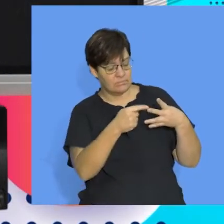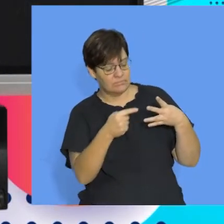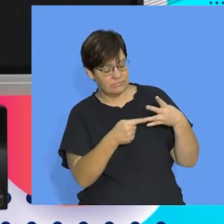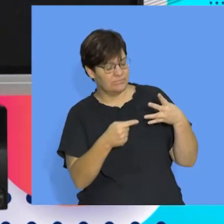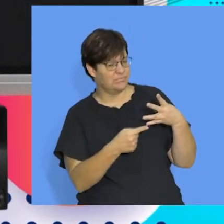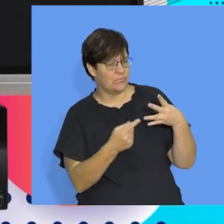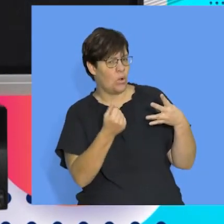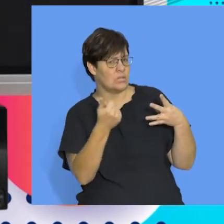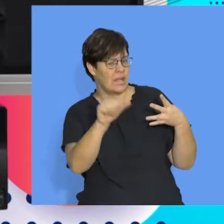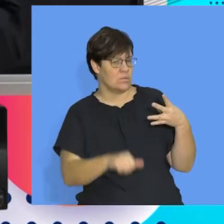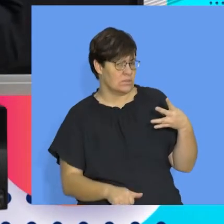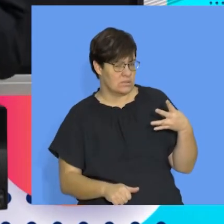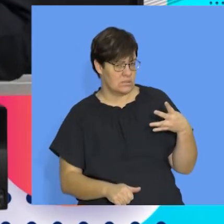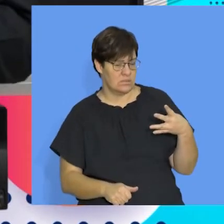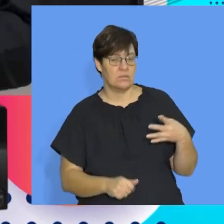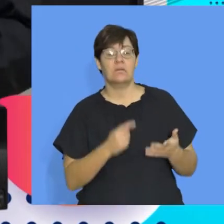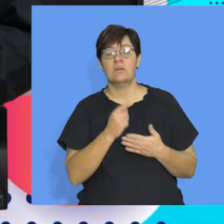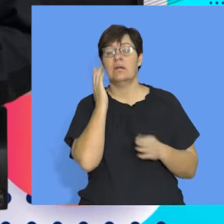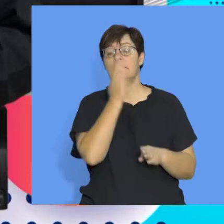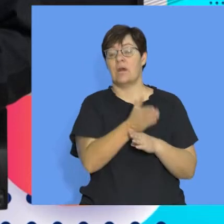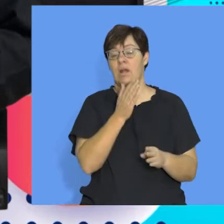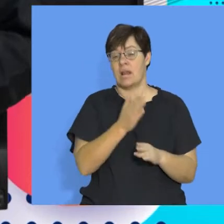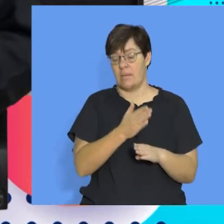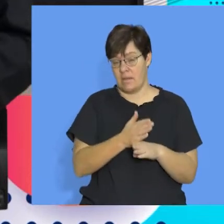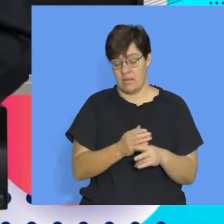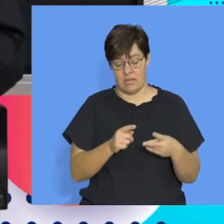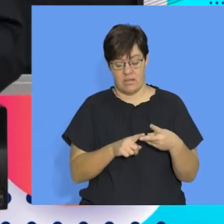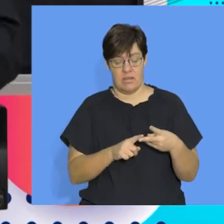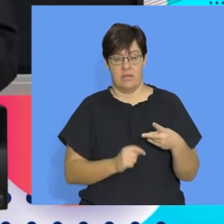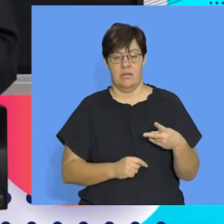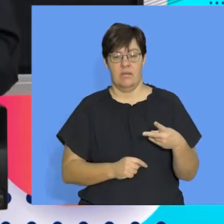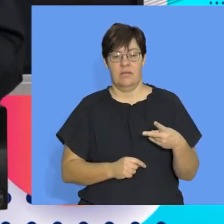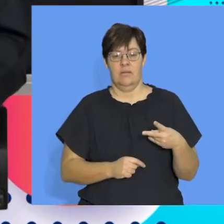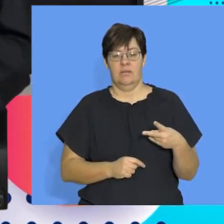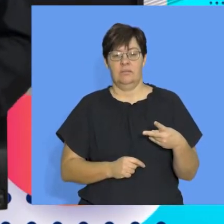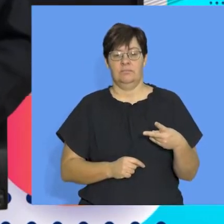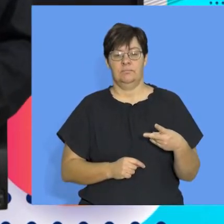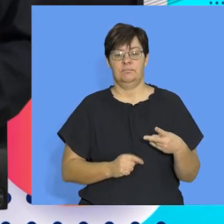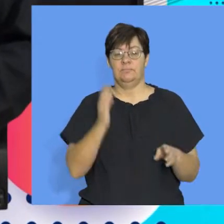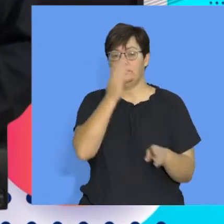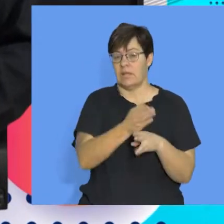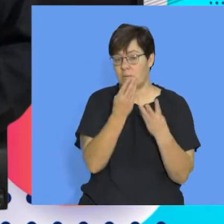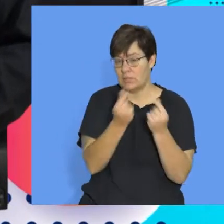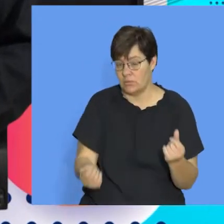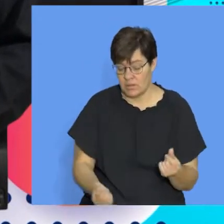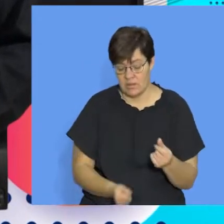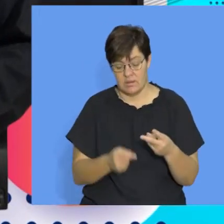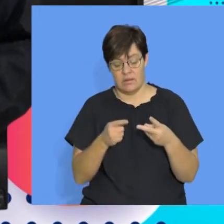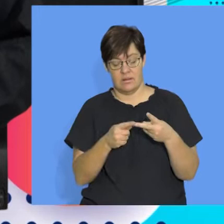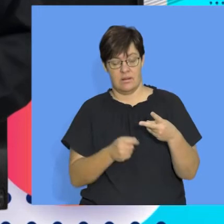accounts, what are they? It's direct labor plus direct materials,